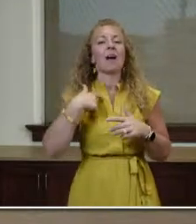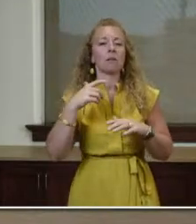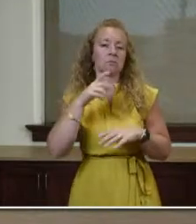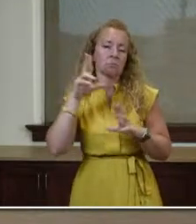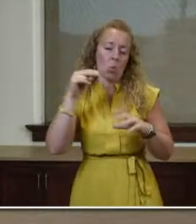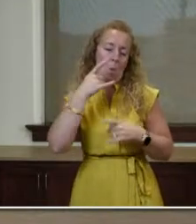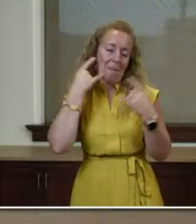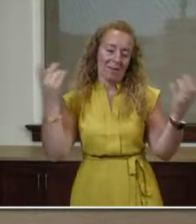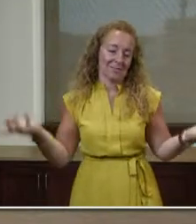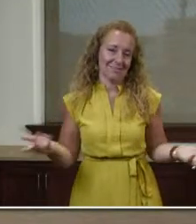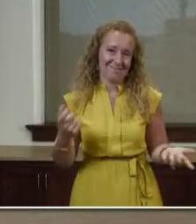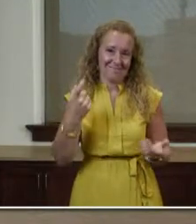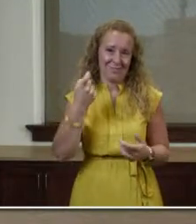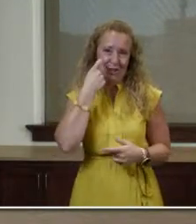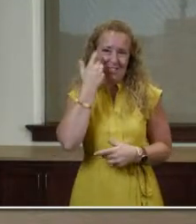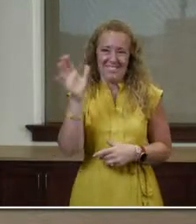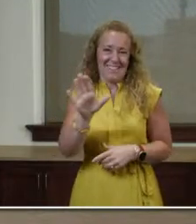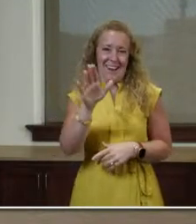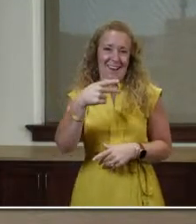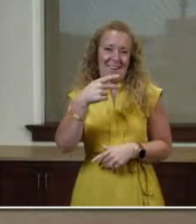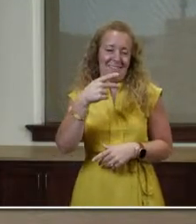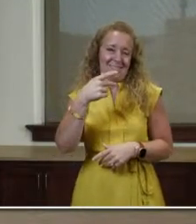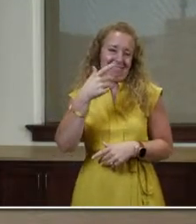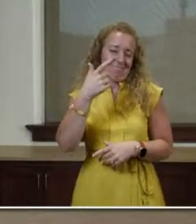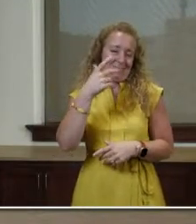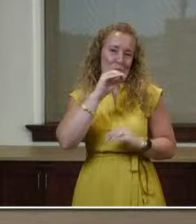mask at the concerts or in the parks.